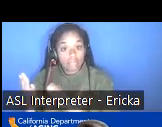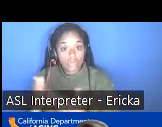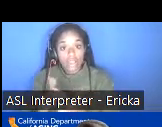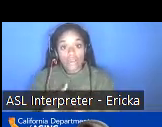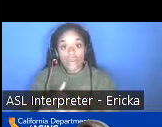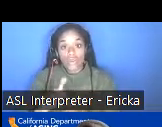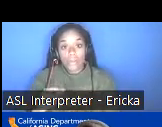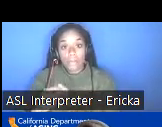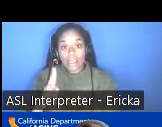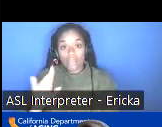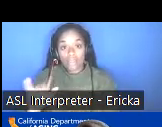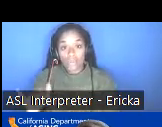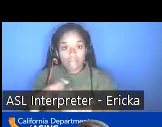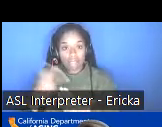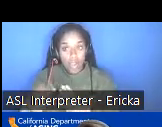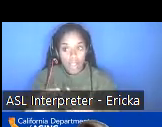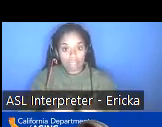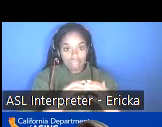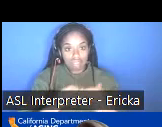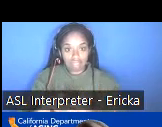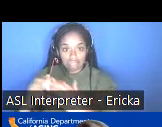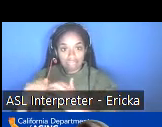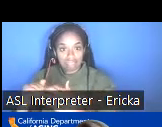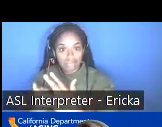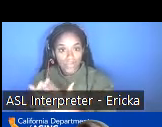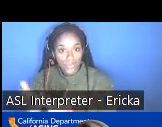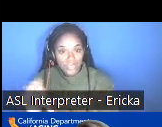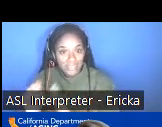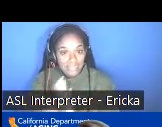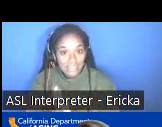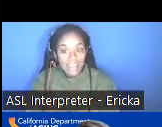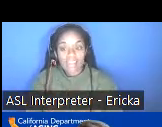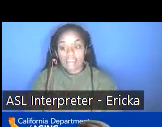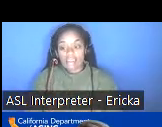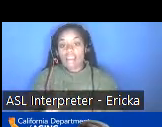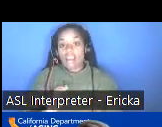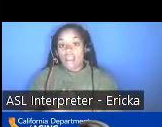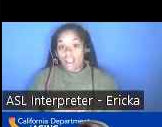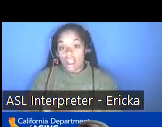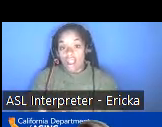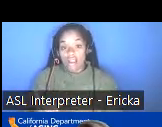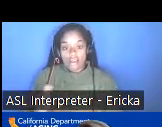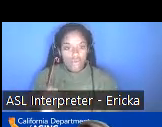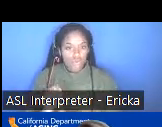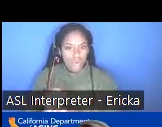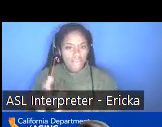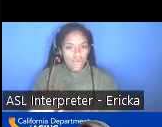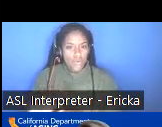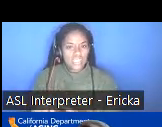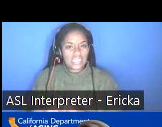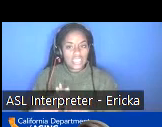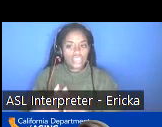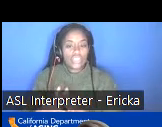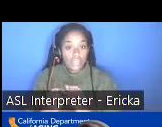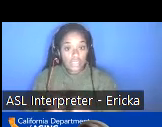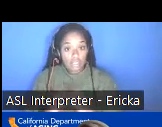Program has been launching across the state. Our CalGrow's Direct Care Workforce Initiative is launching through the